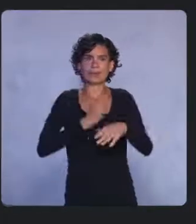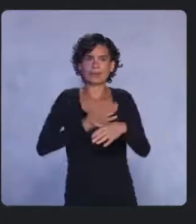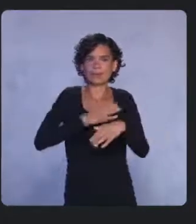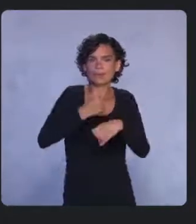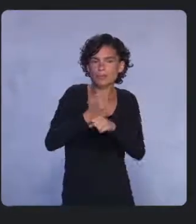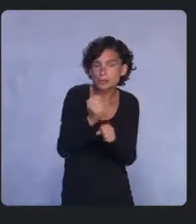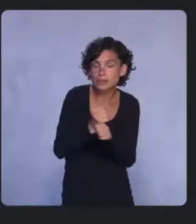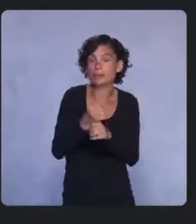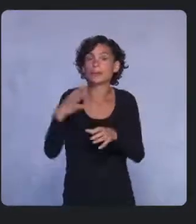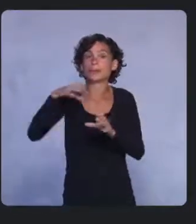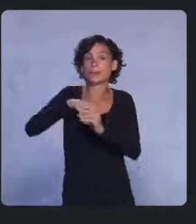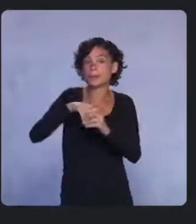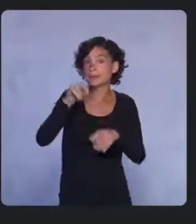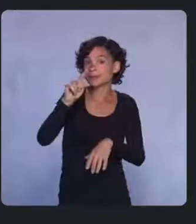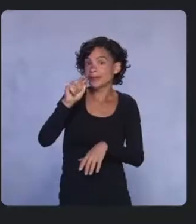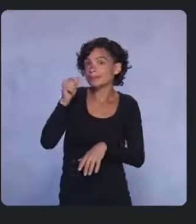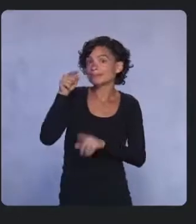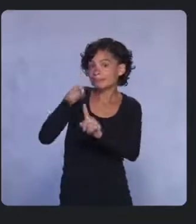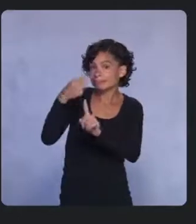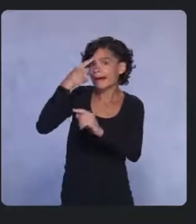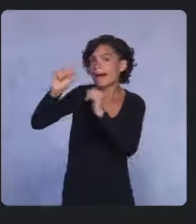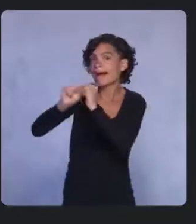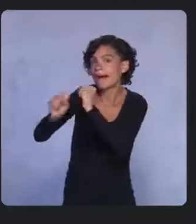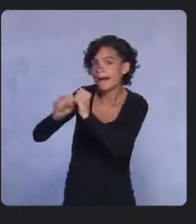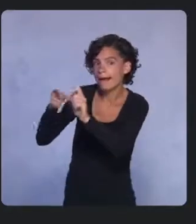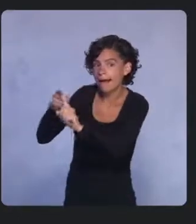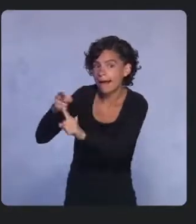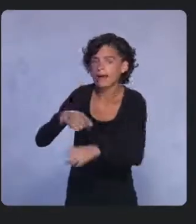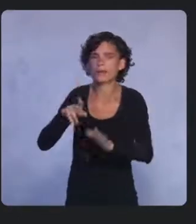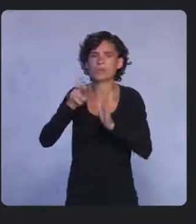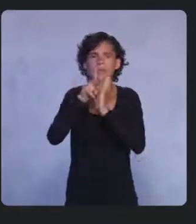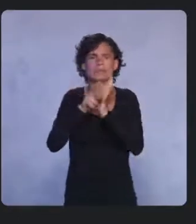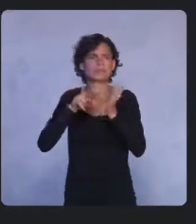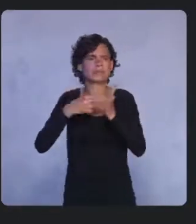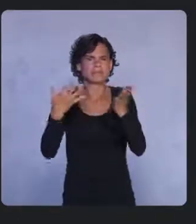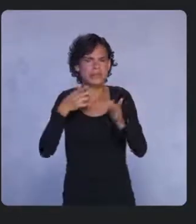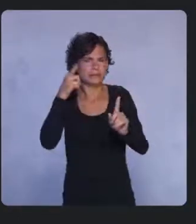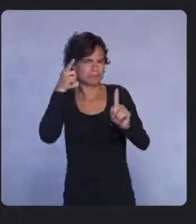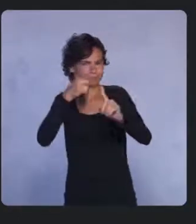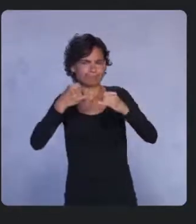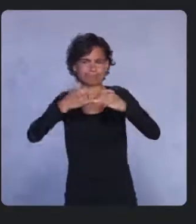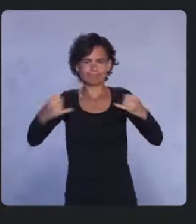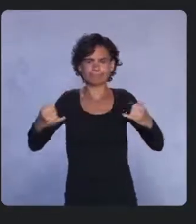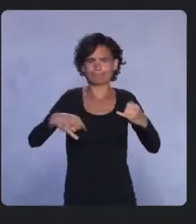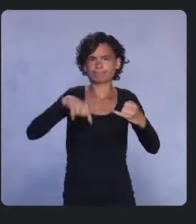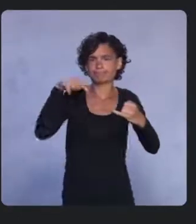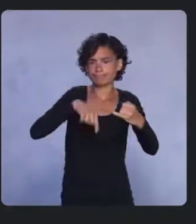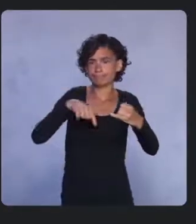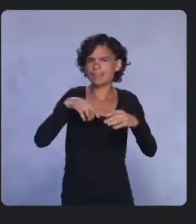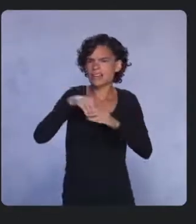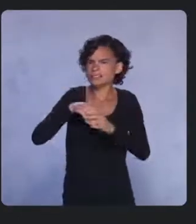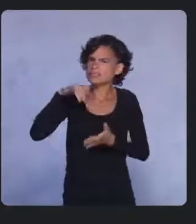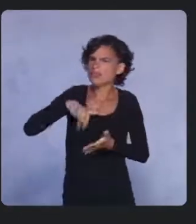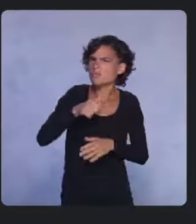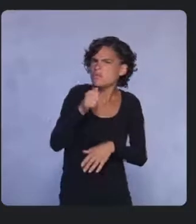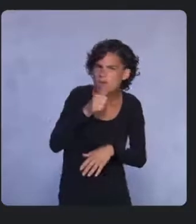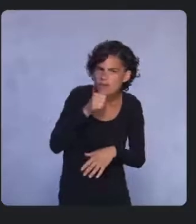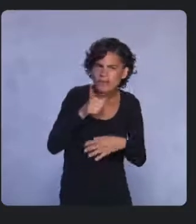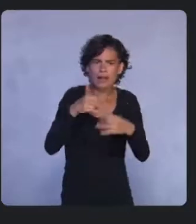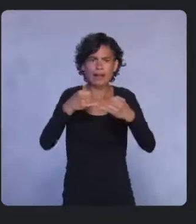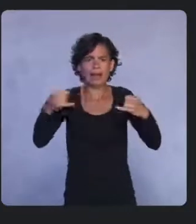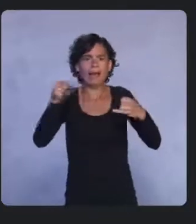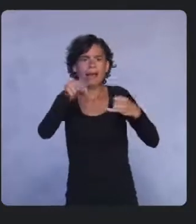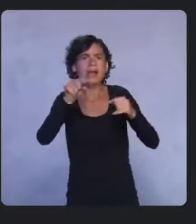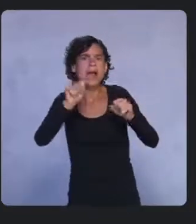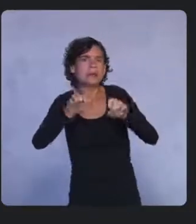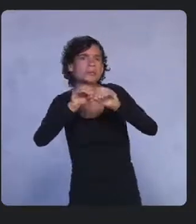ads. Our principles drive us to draw a strict line between what's in and what's out. For